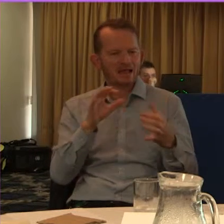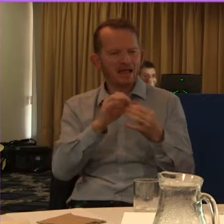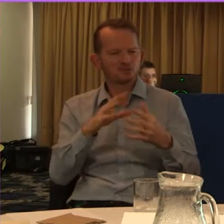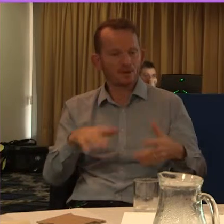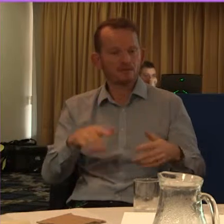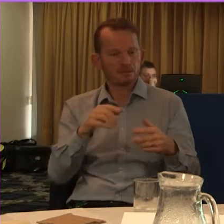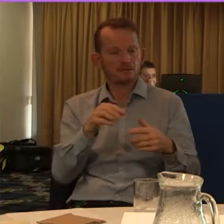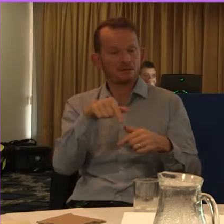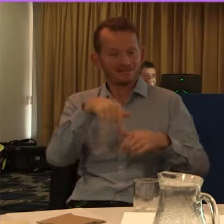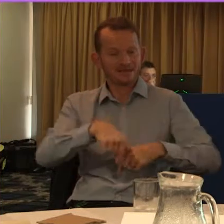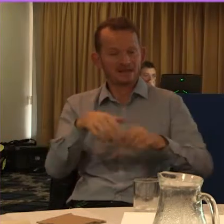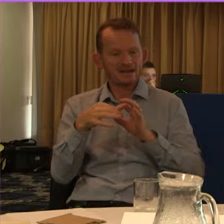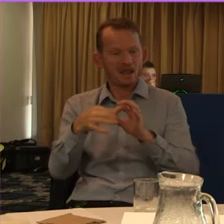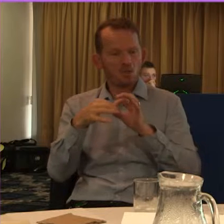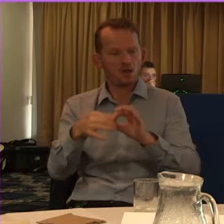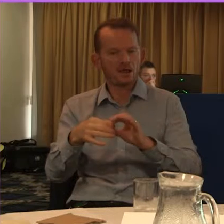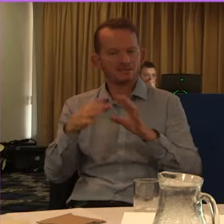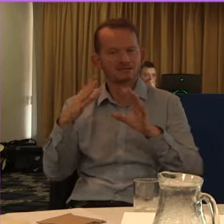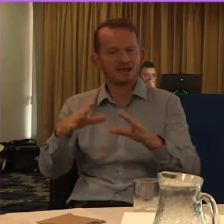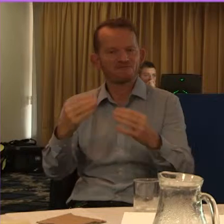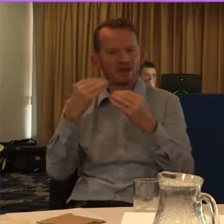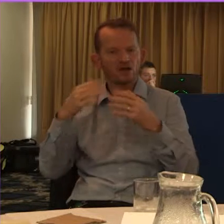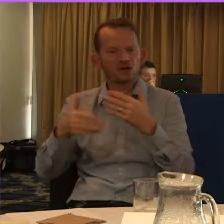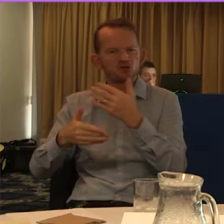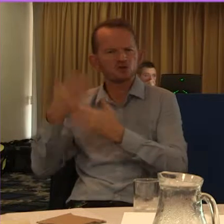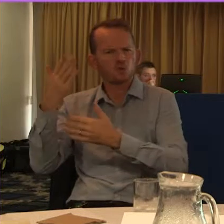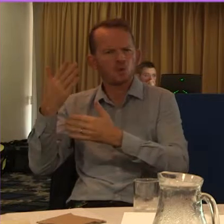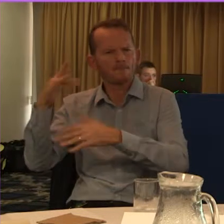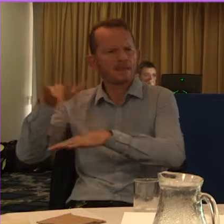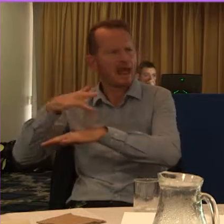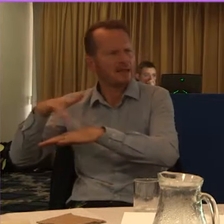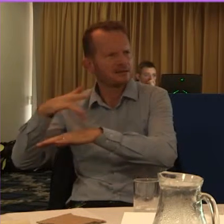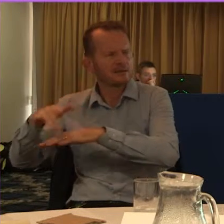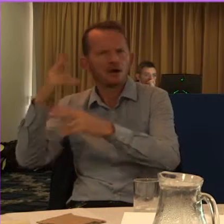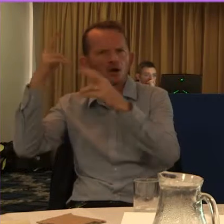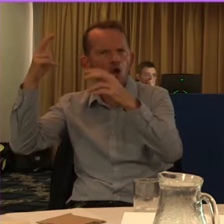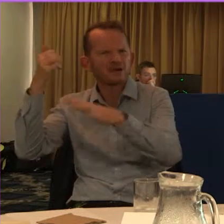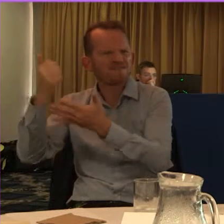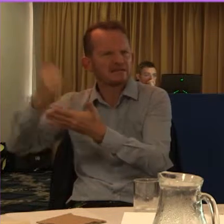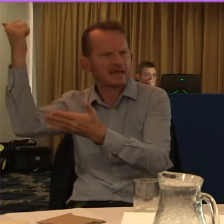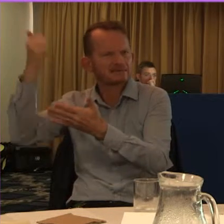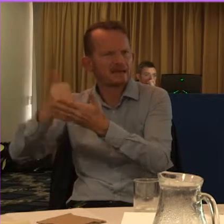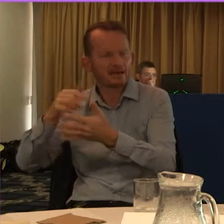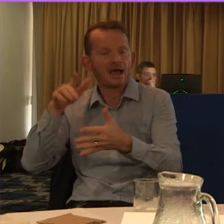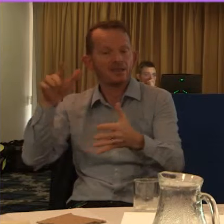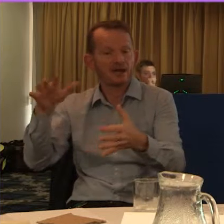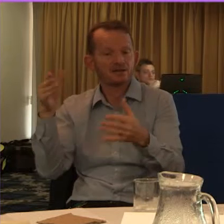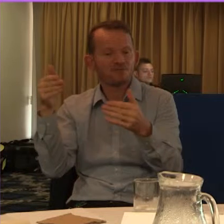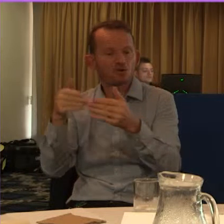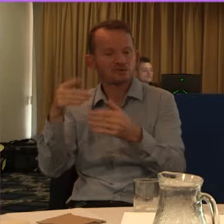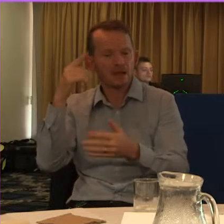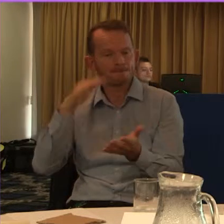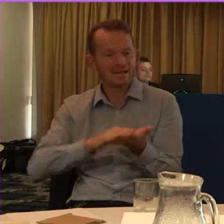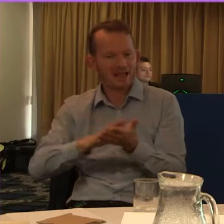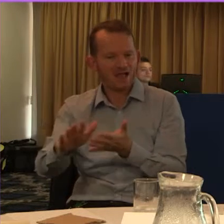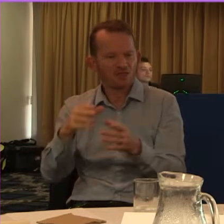also engaged with the network to get feedback on his new play called Fantastic, which is also focused on mental health issues.